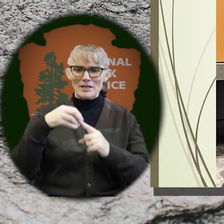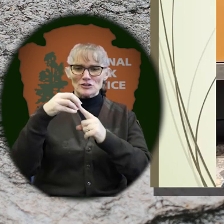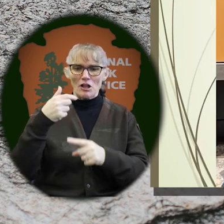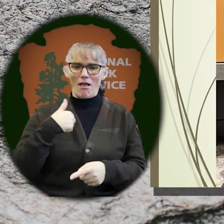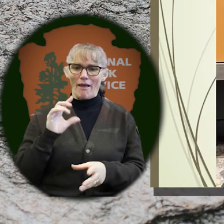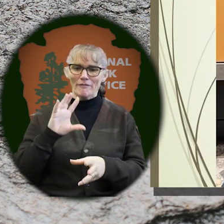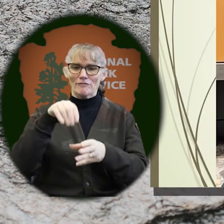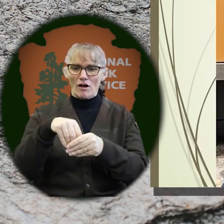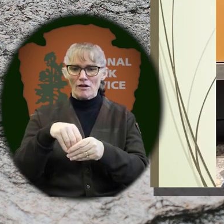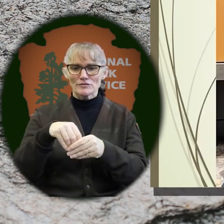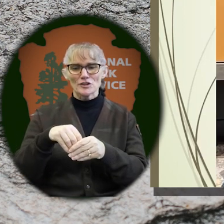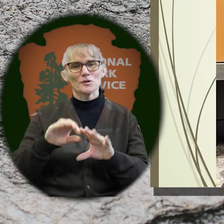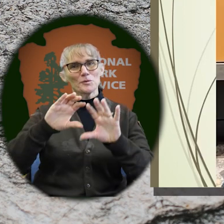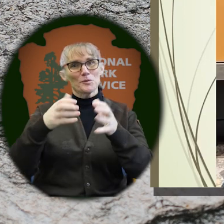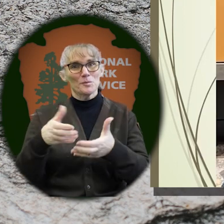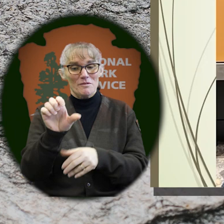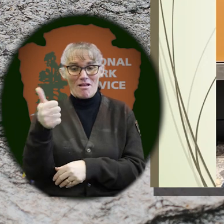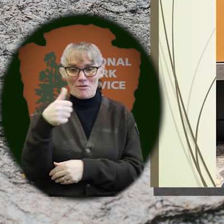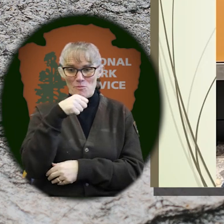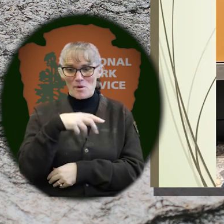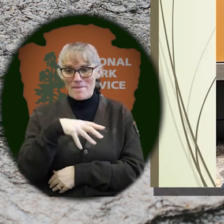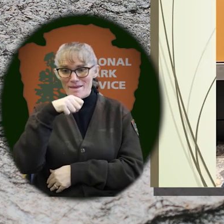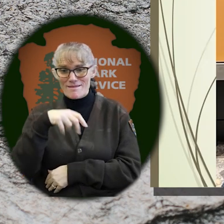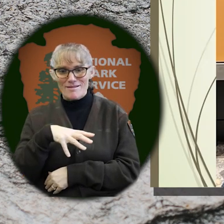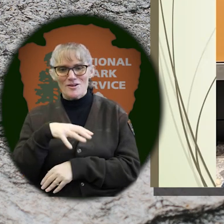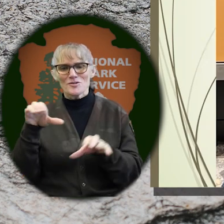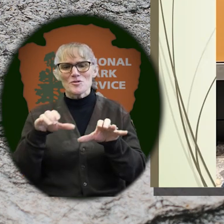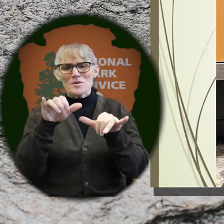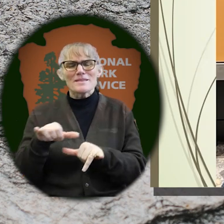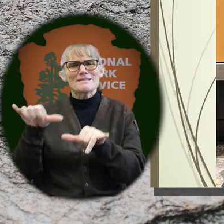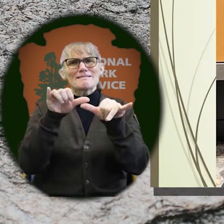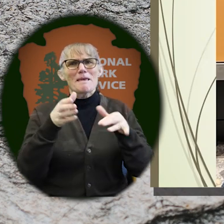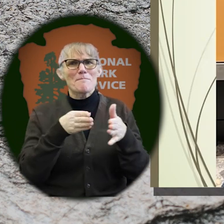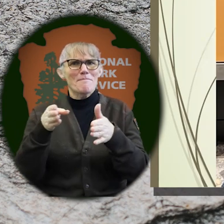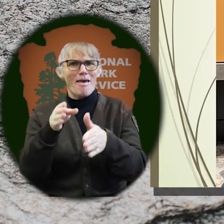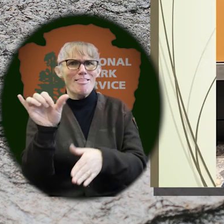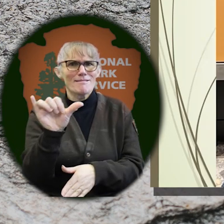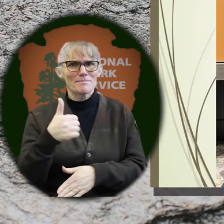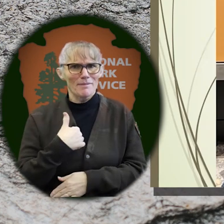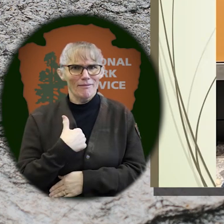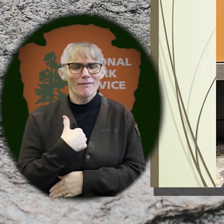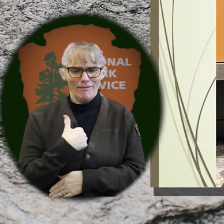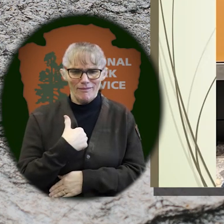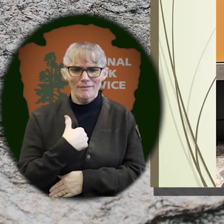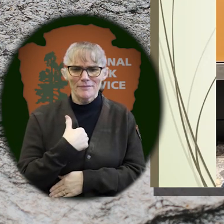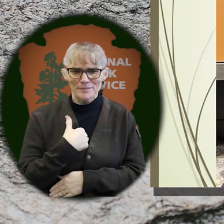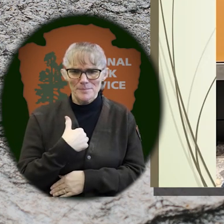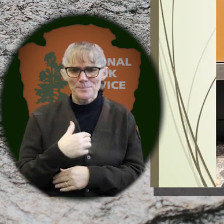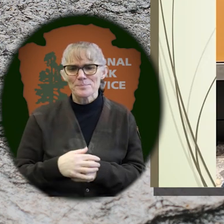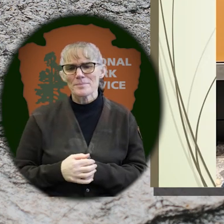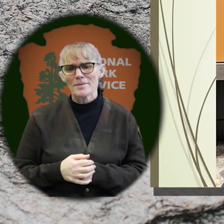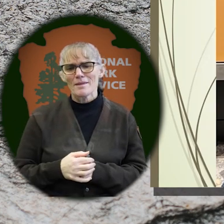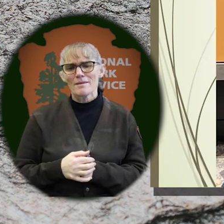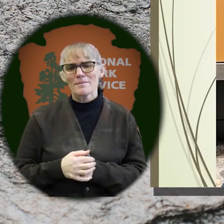be included in a group of other women who were also trying to take the same route as